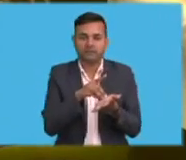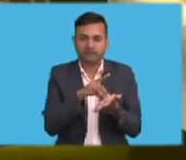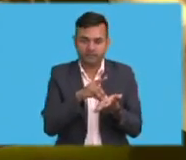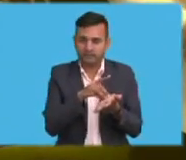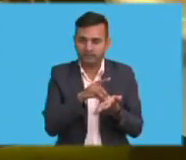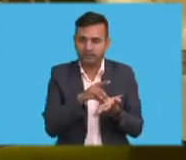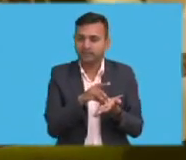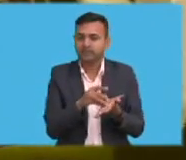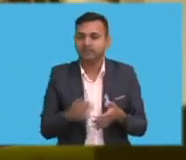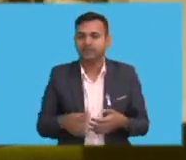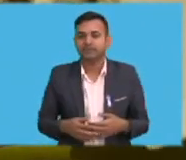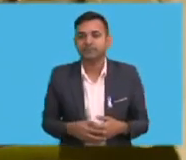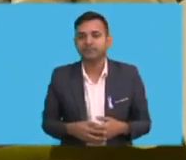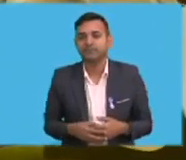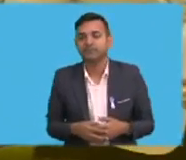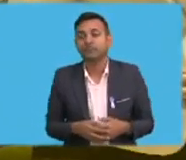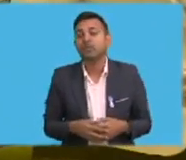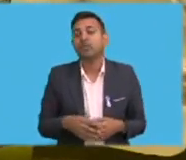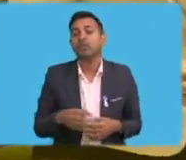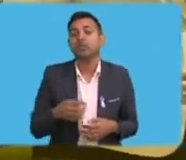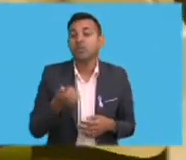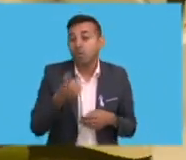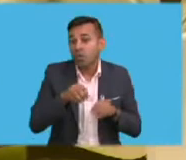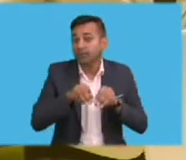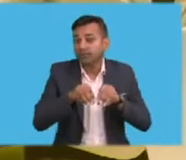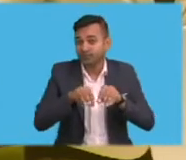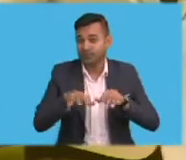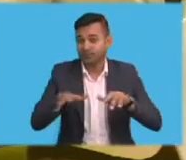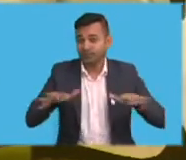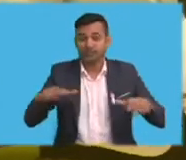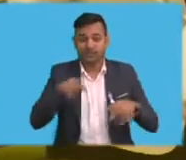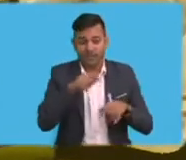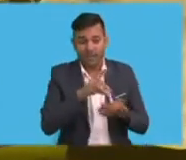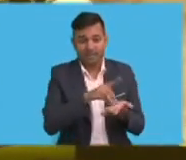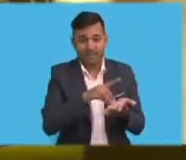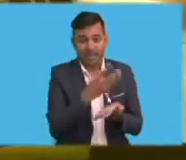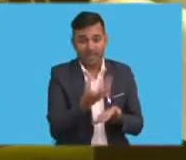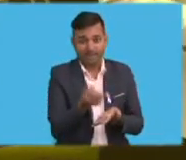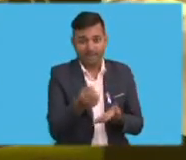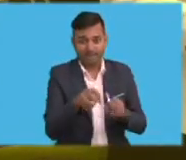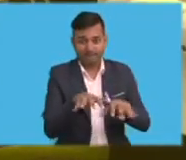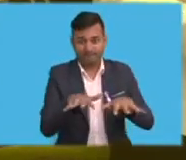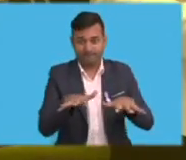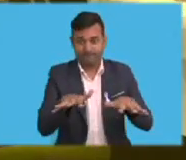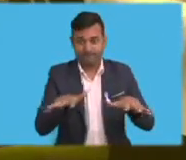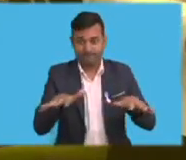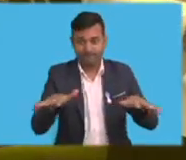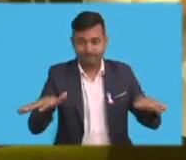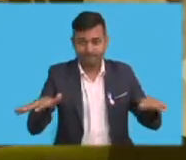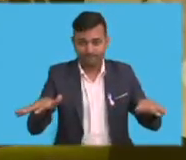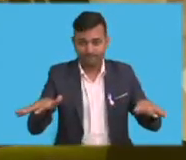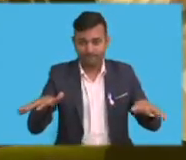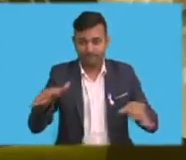Madam Speaker, any outbreak, whether it's a dengue outbreak, it's a bird flu outbreak in New Zealand,